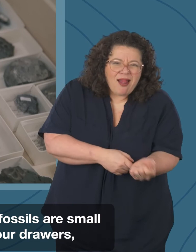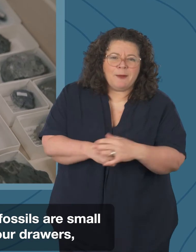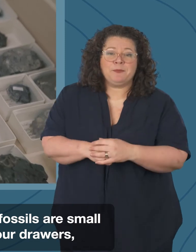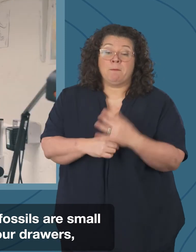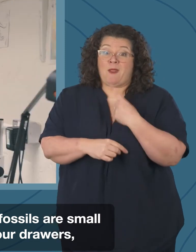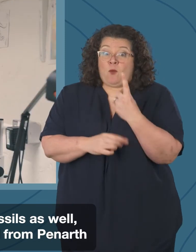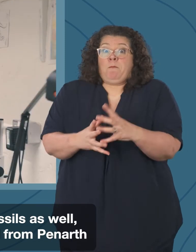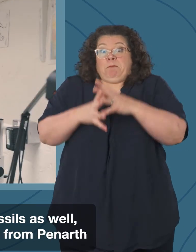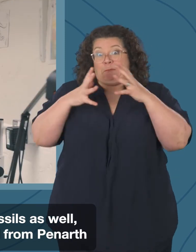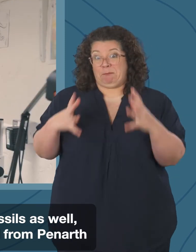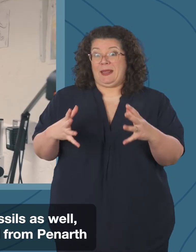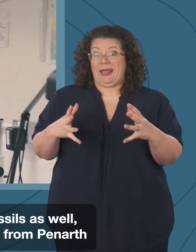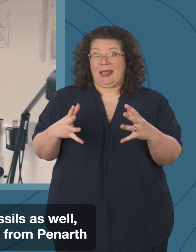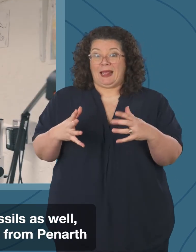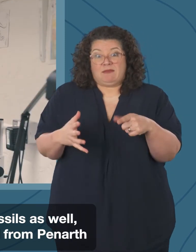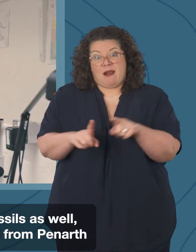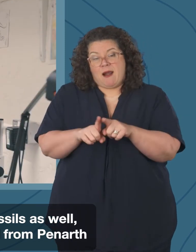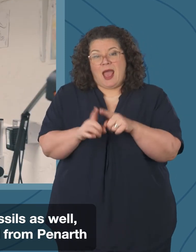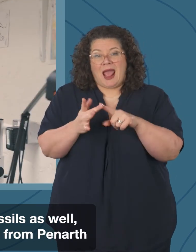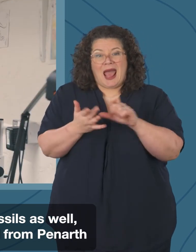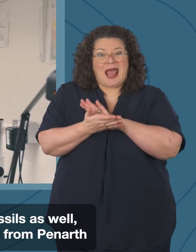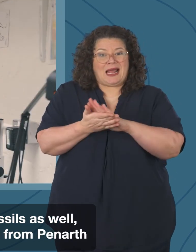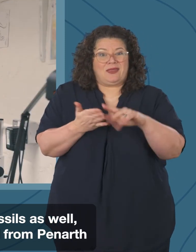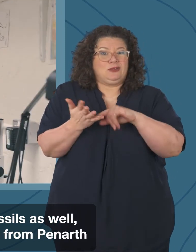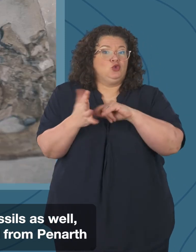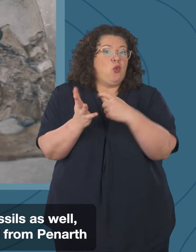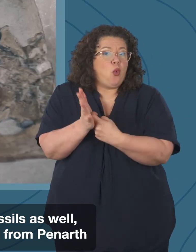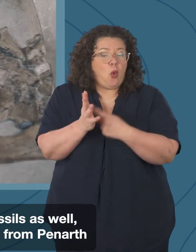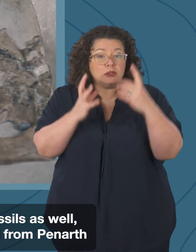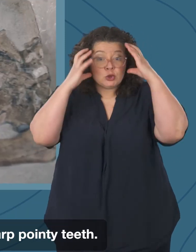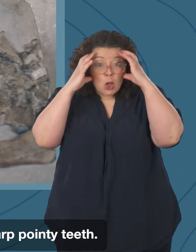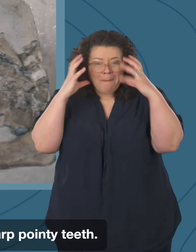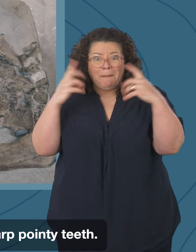drawers, but we do have some big fossils as well, such as this ichthyosaur